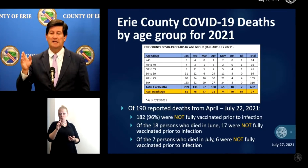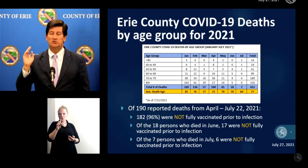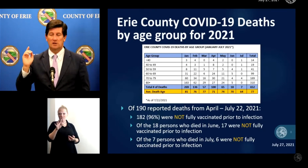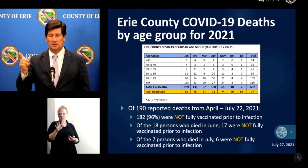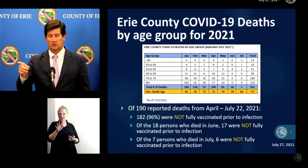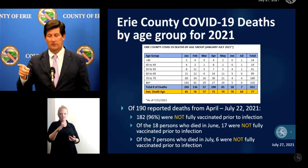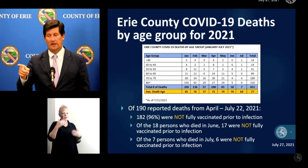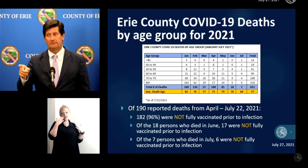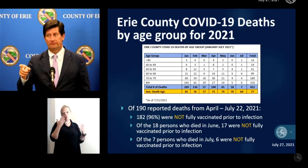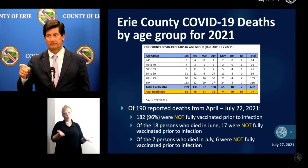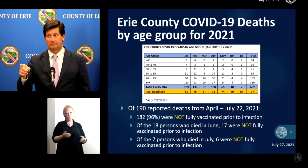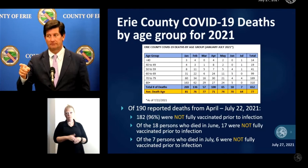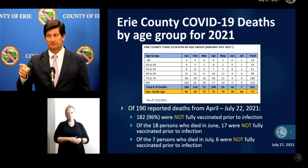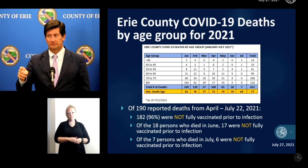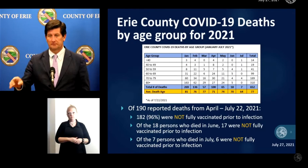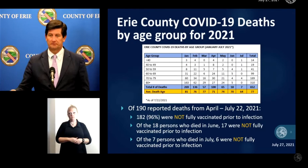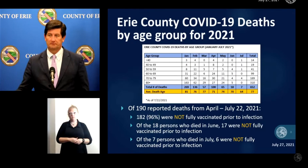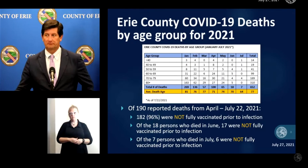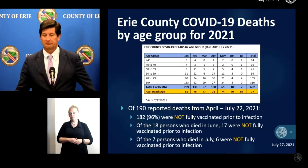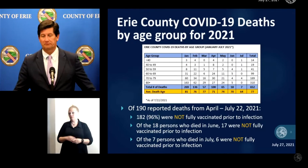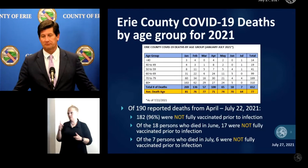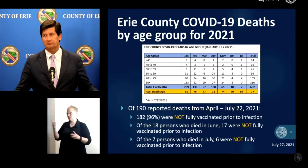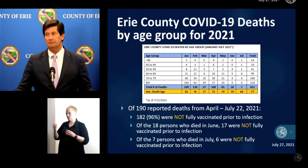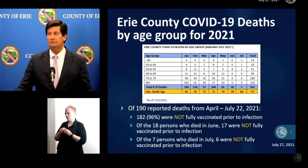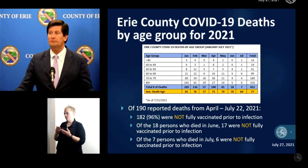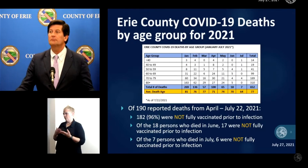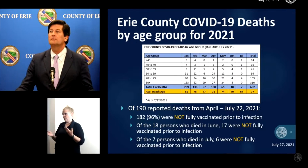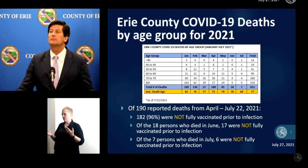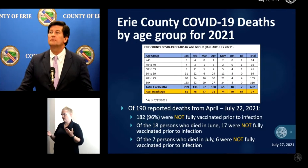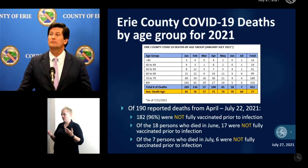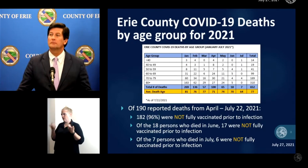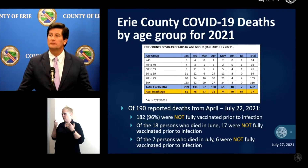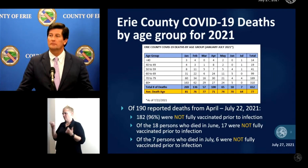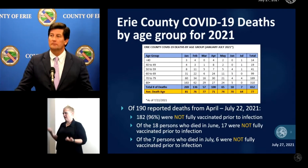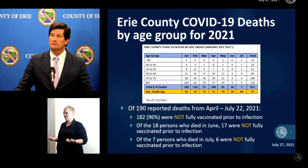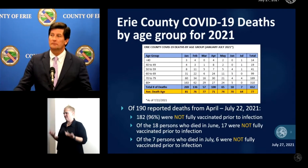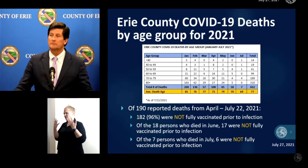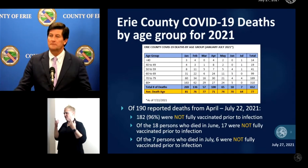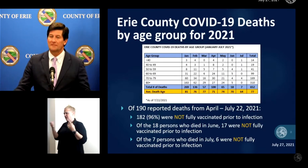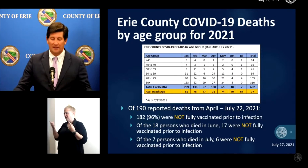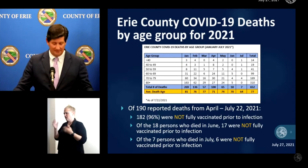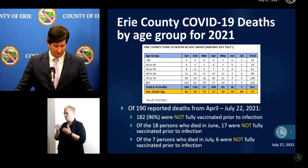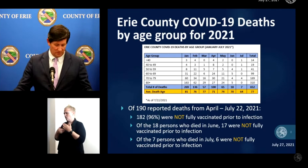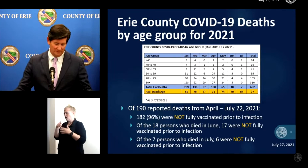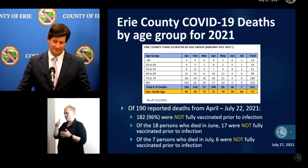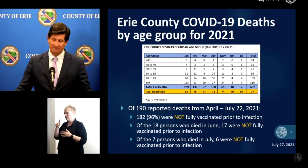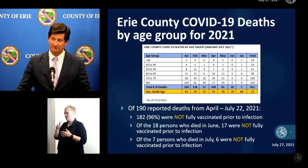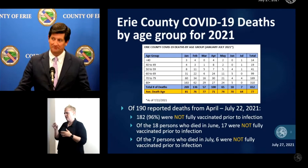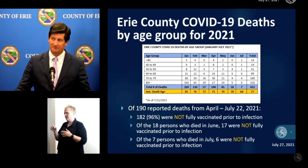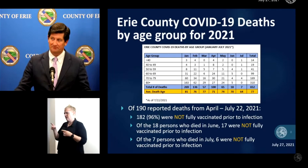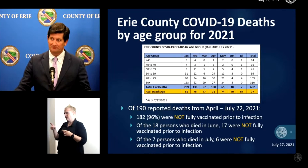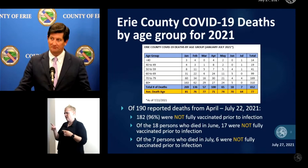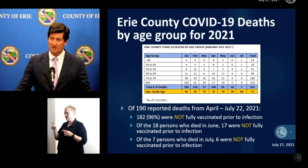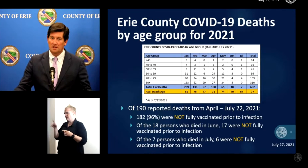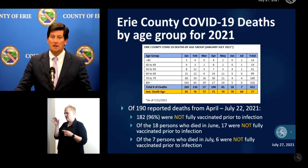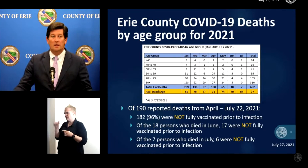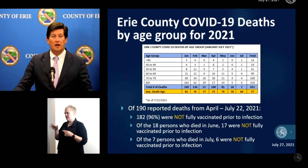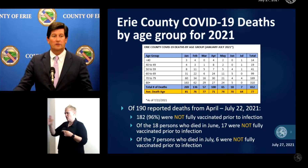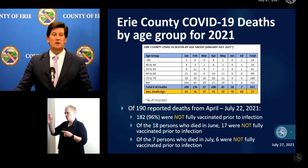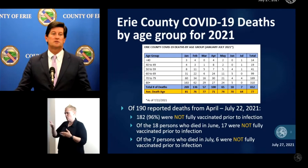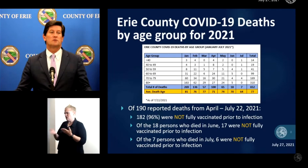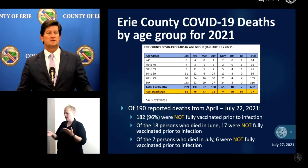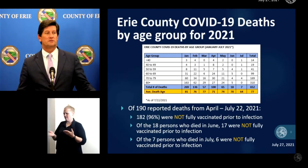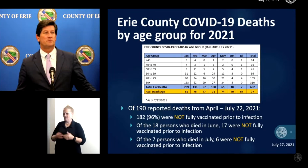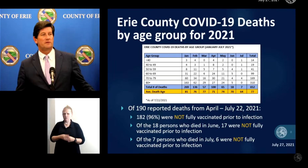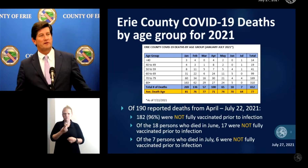Yes. I do not know that. Okay, and one other thing, the big fire there, where all the PPE. Yes, Was that any of your stuff?